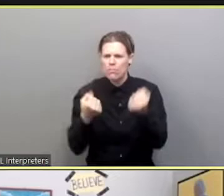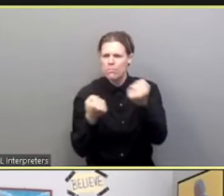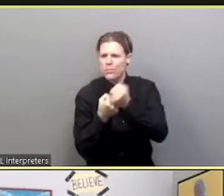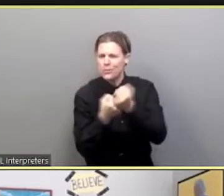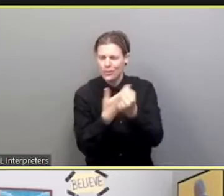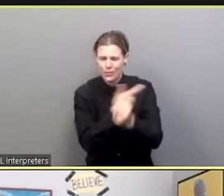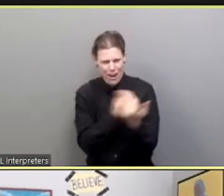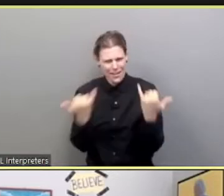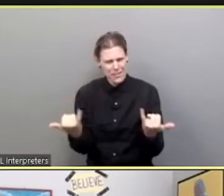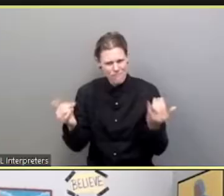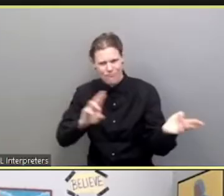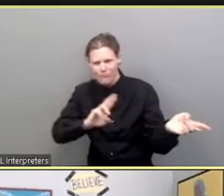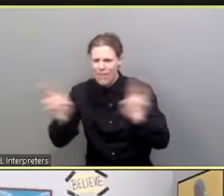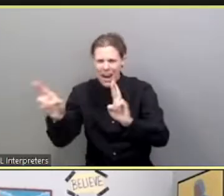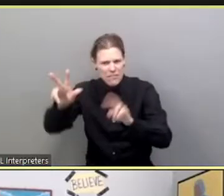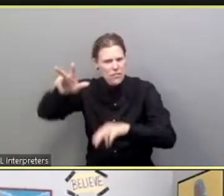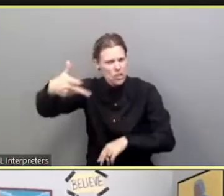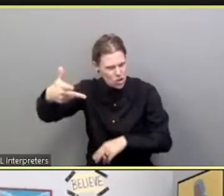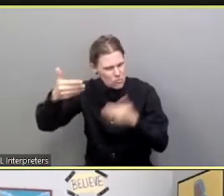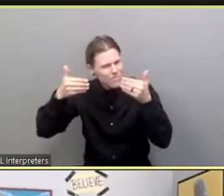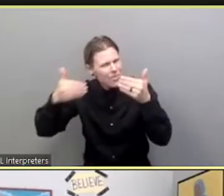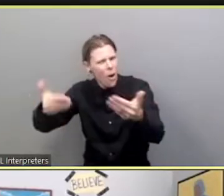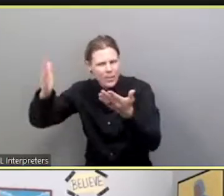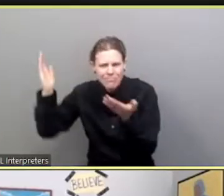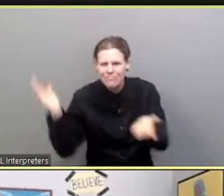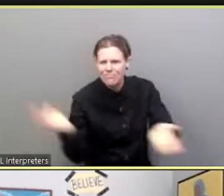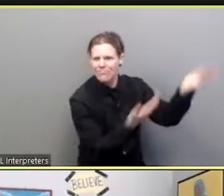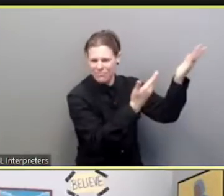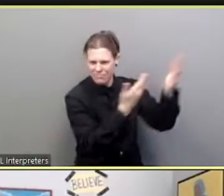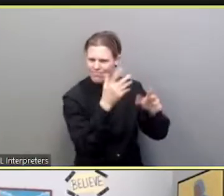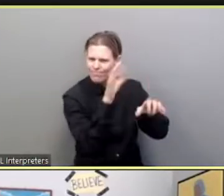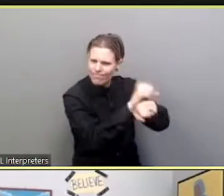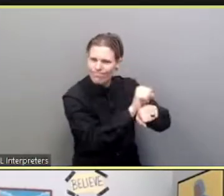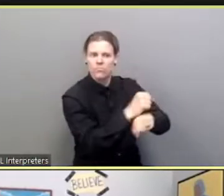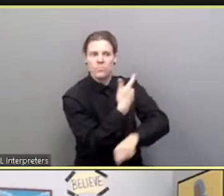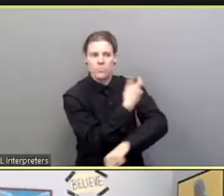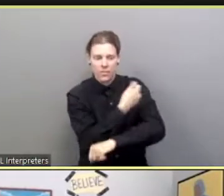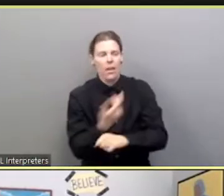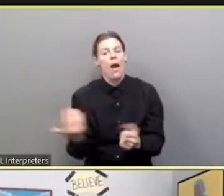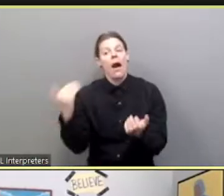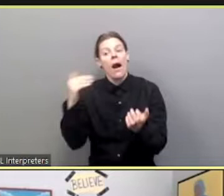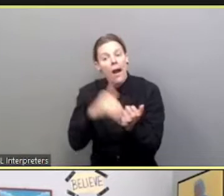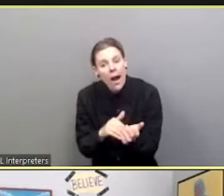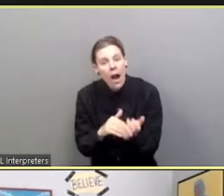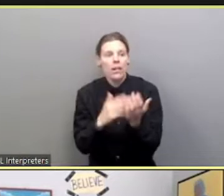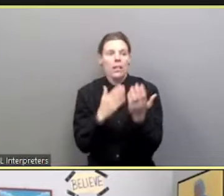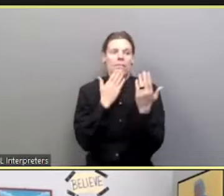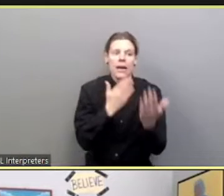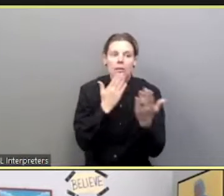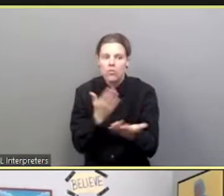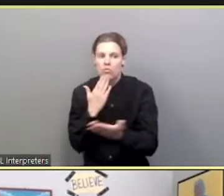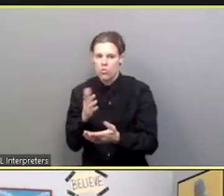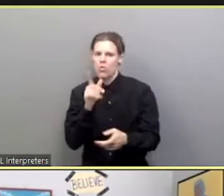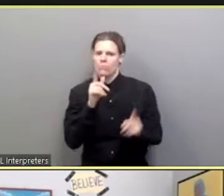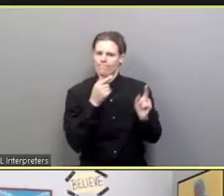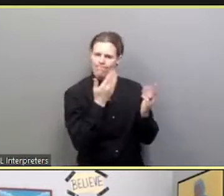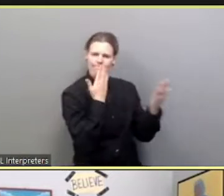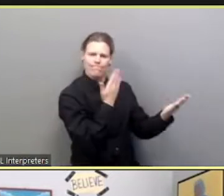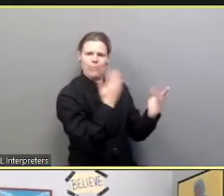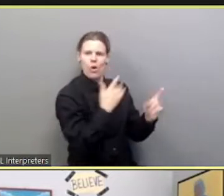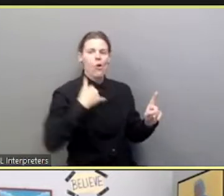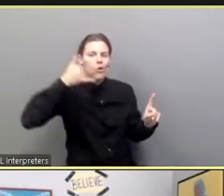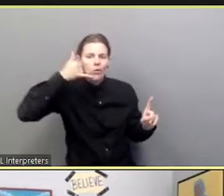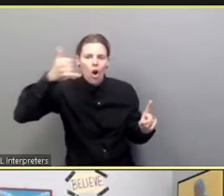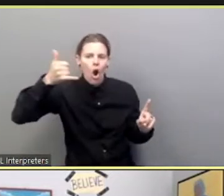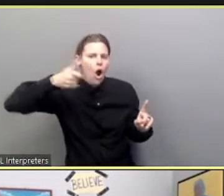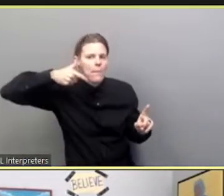Also, for those of you, once again, we just want to call out, as always, and thank our call center here in New Mexico for people without